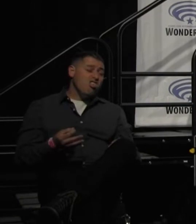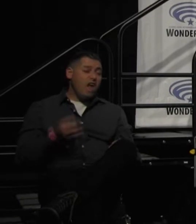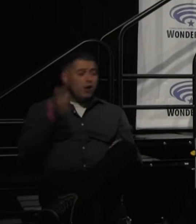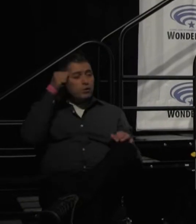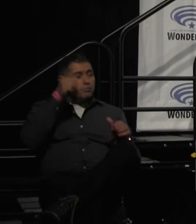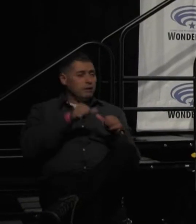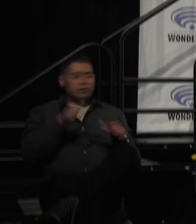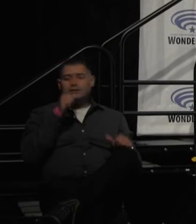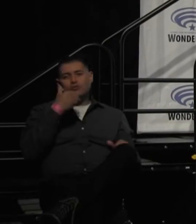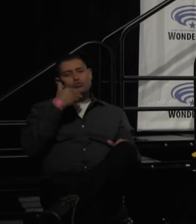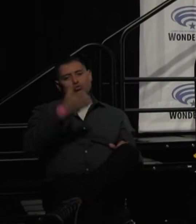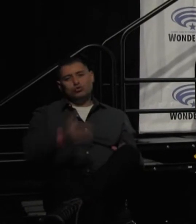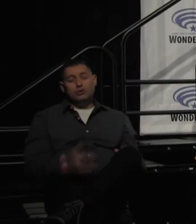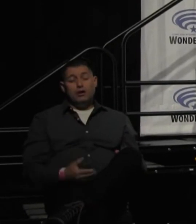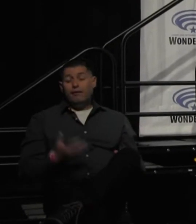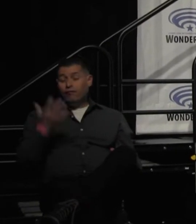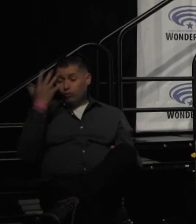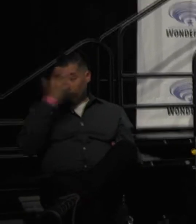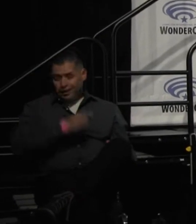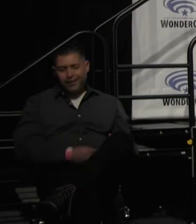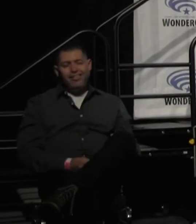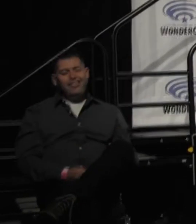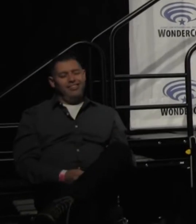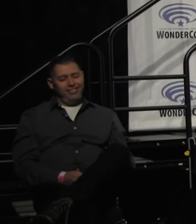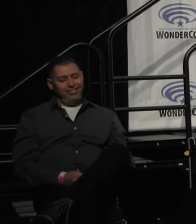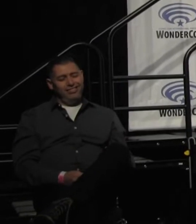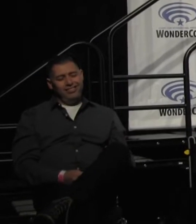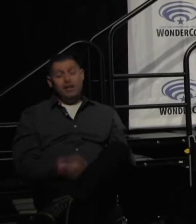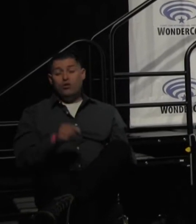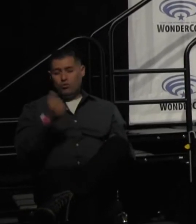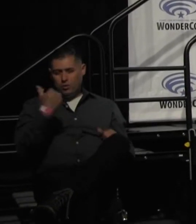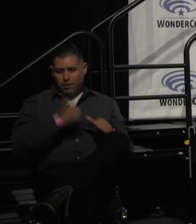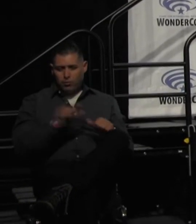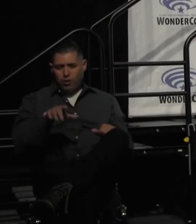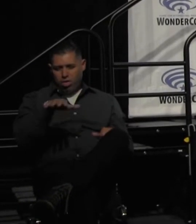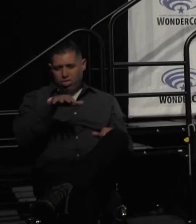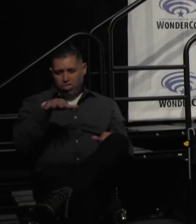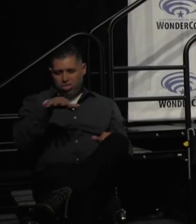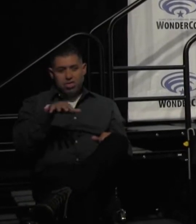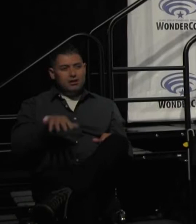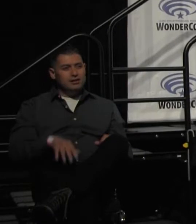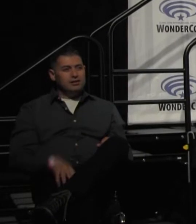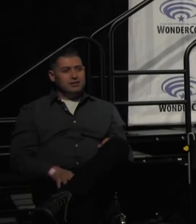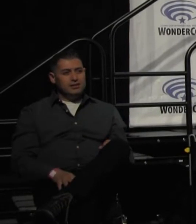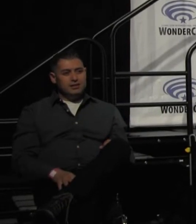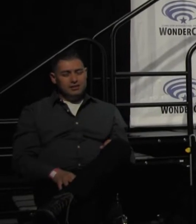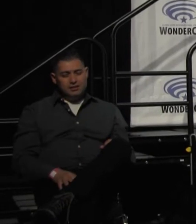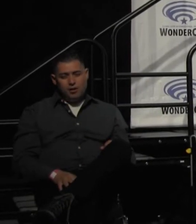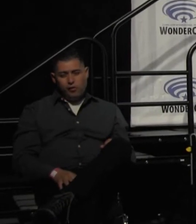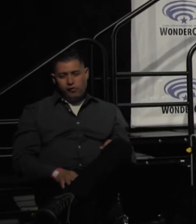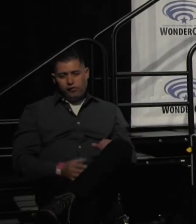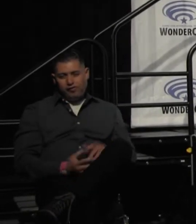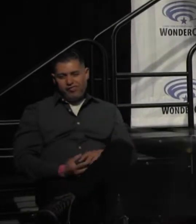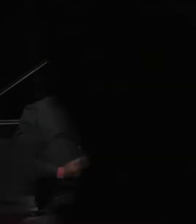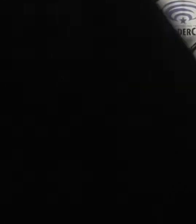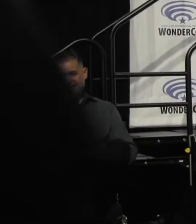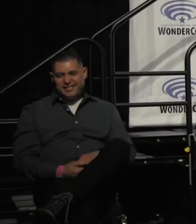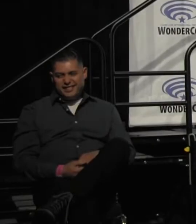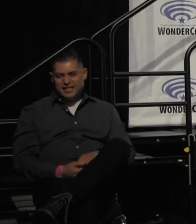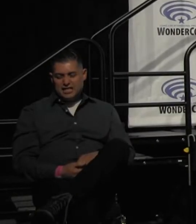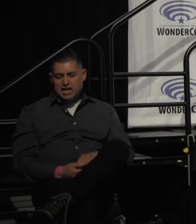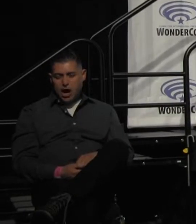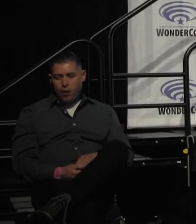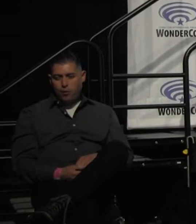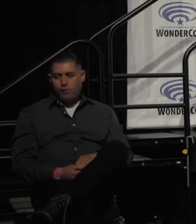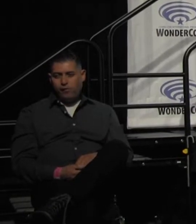Amen, brother. If you can remember where you are. Yeah. I You got everything, Tommy. Hey, but let's talk